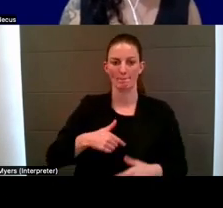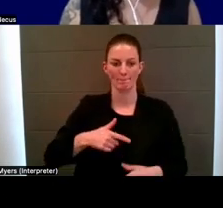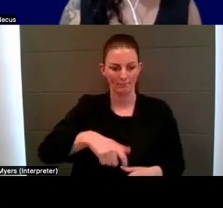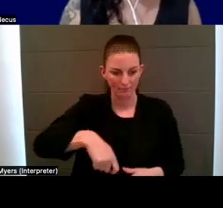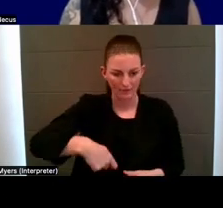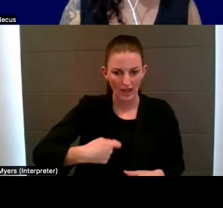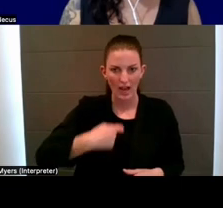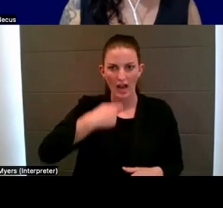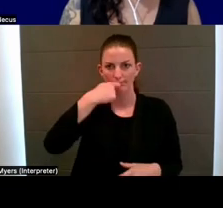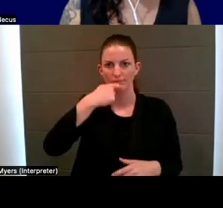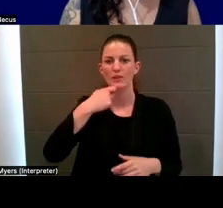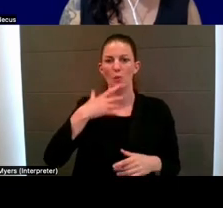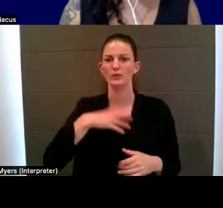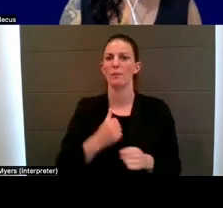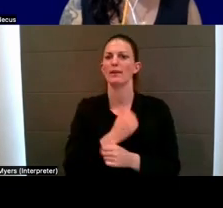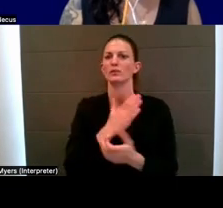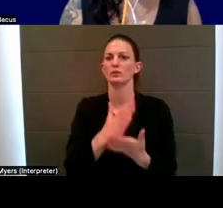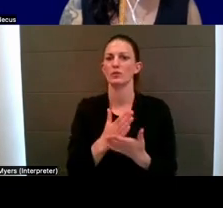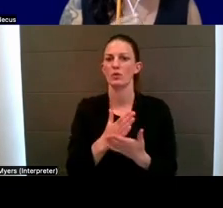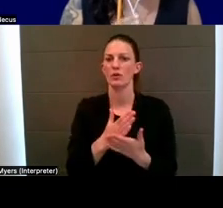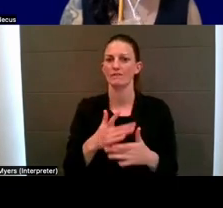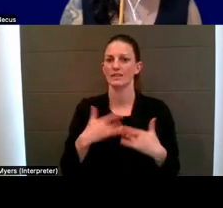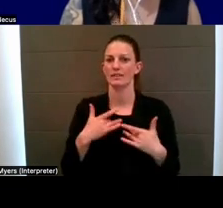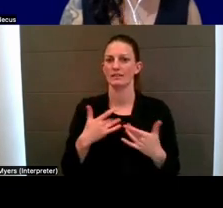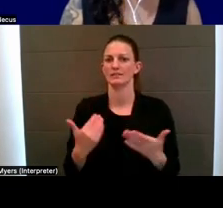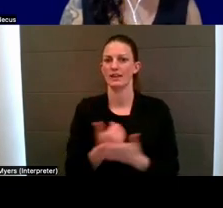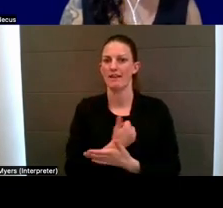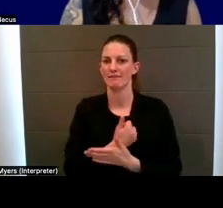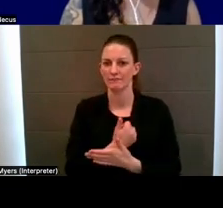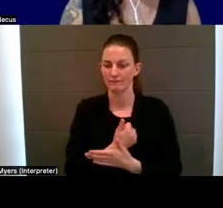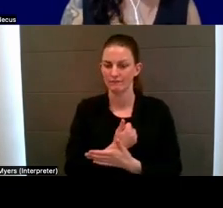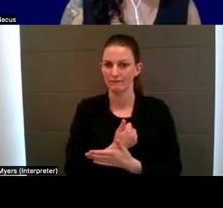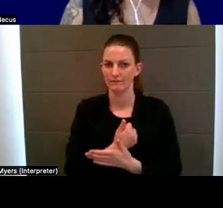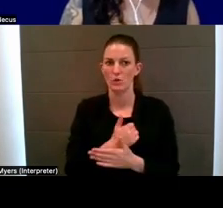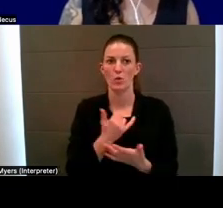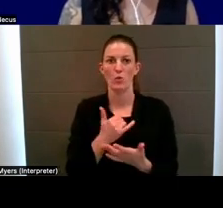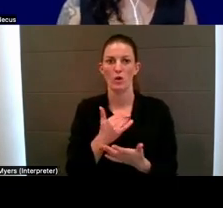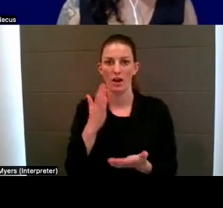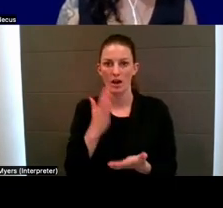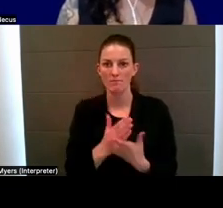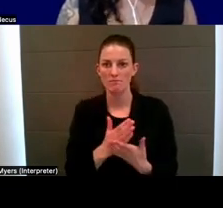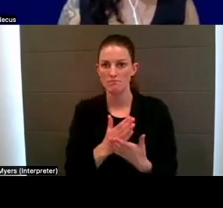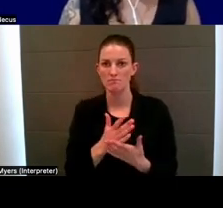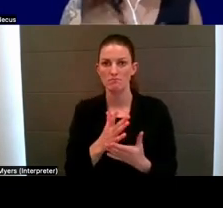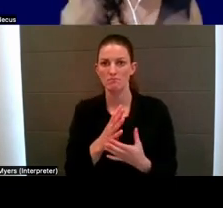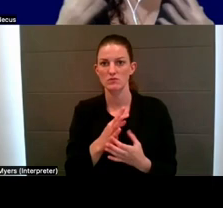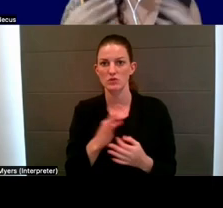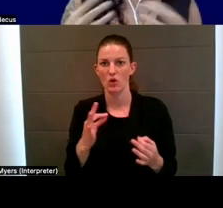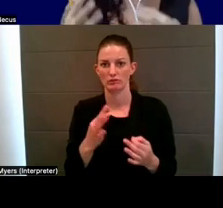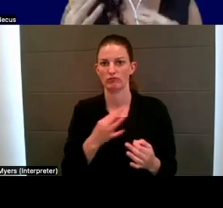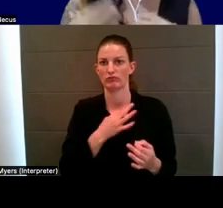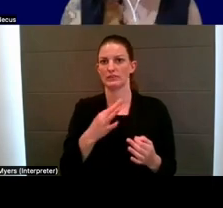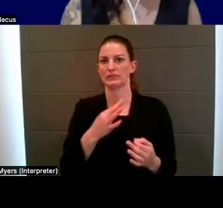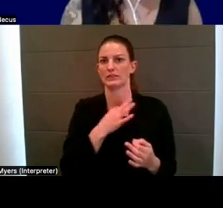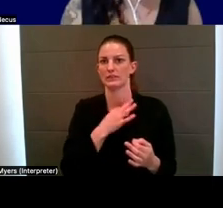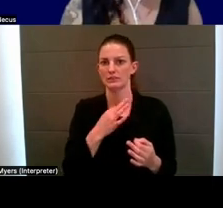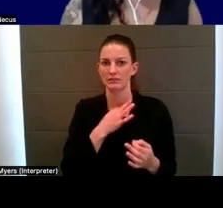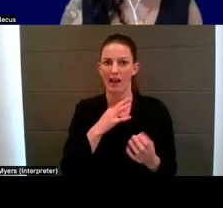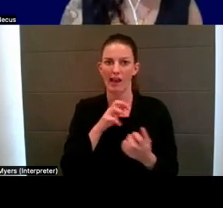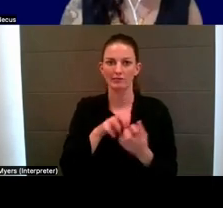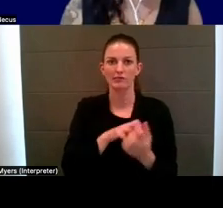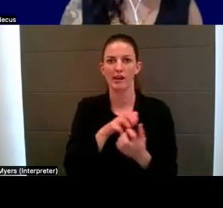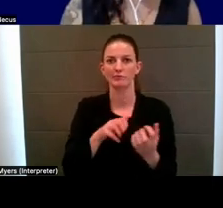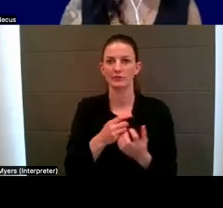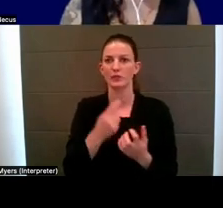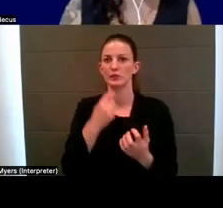during mealtimes, whether that them feeling safe around food or physical chewing and swallowing